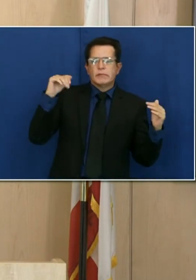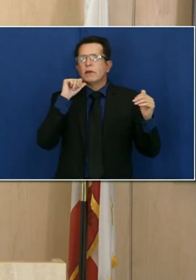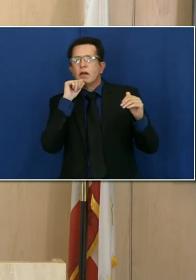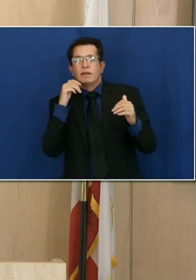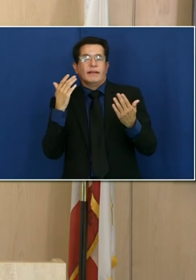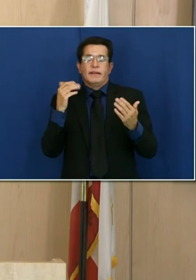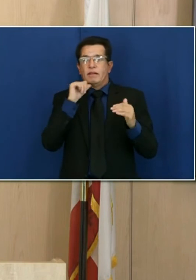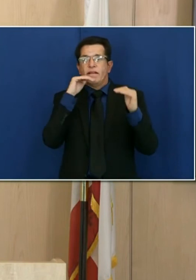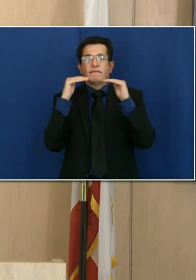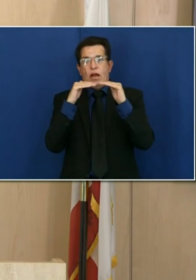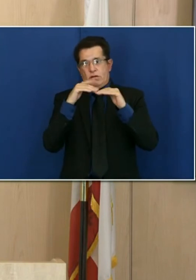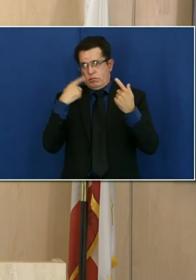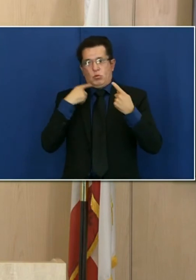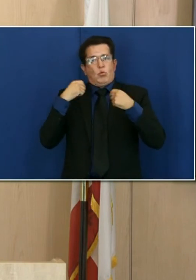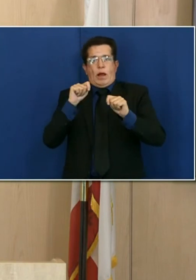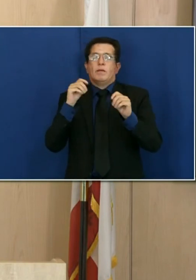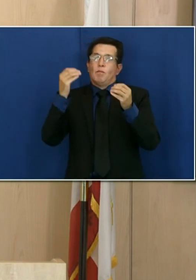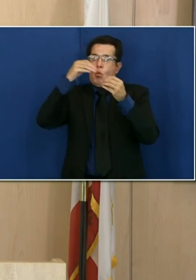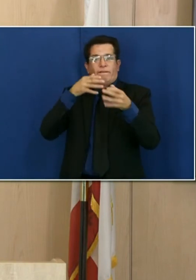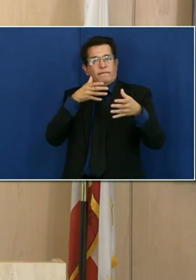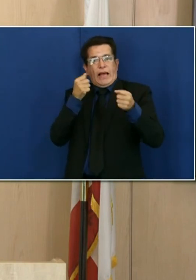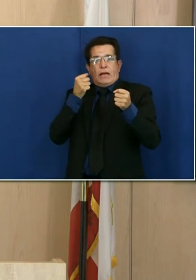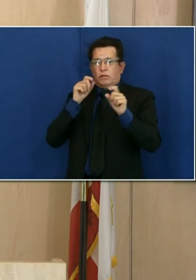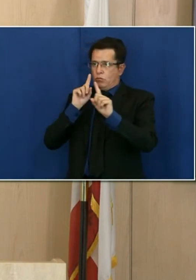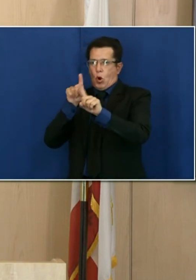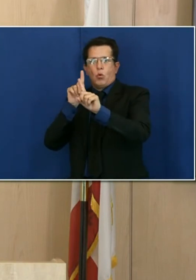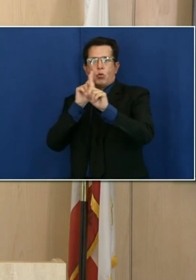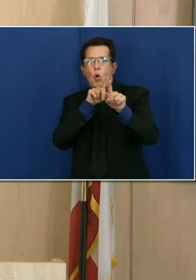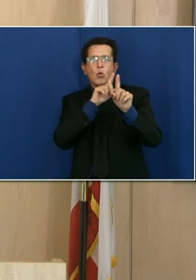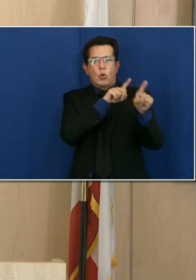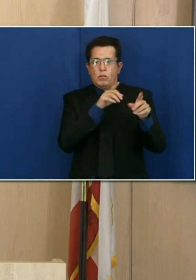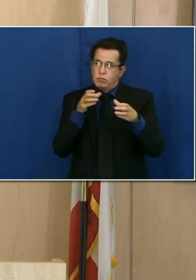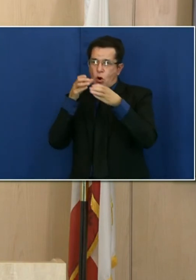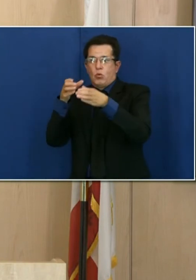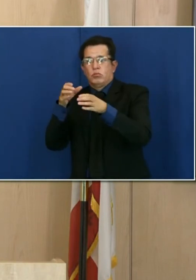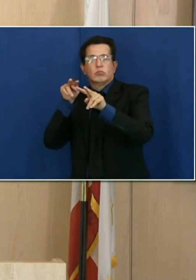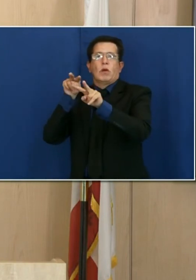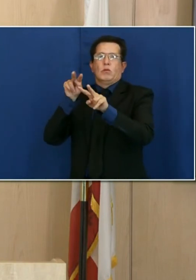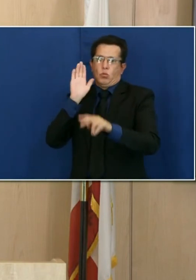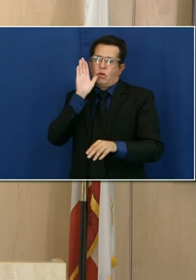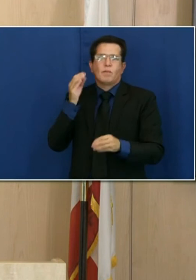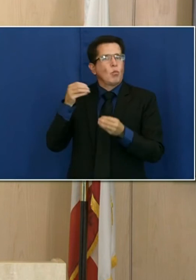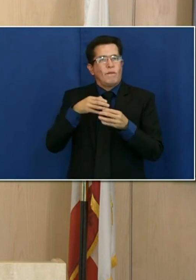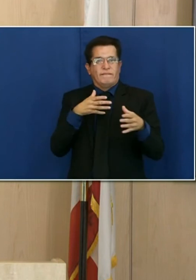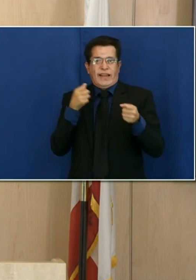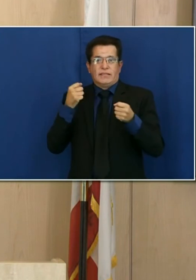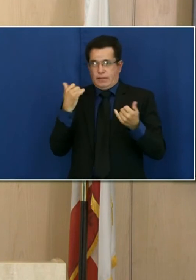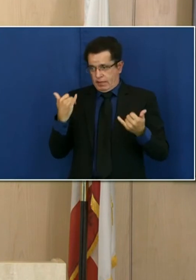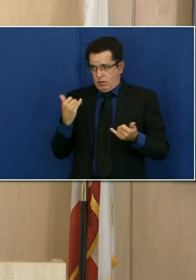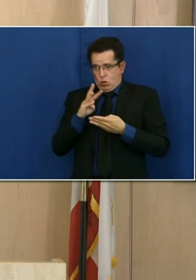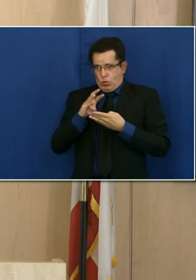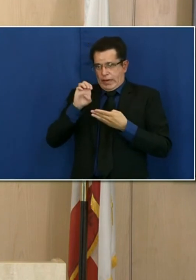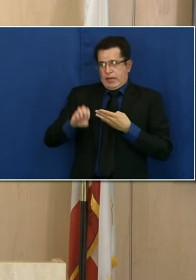are moving faster to get out to cases. I think some of the cases you probably referenced are things where we had folks out this weekend.